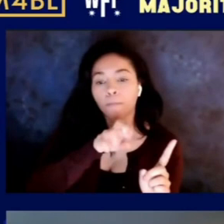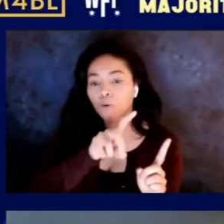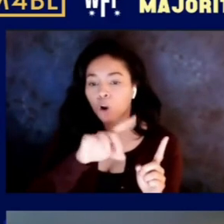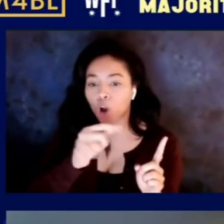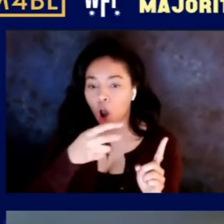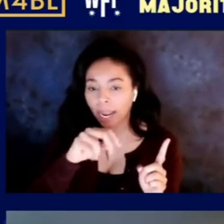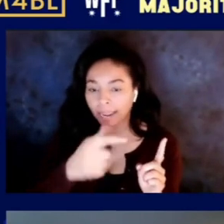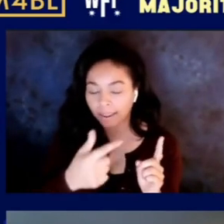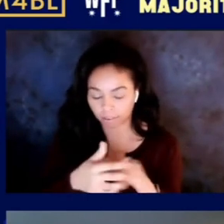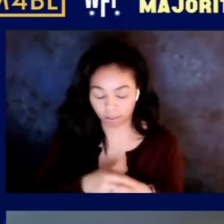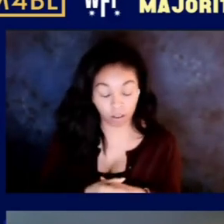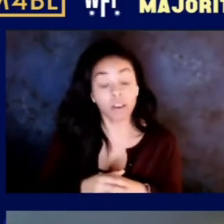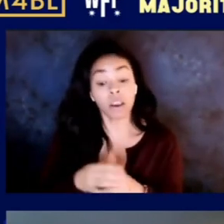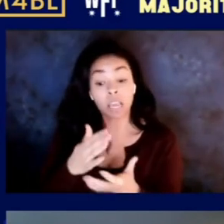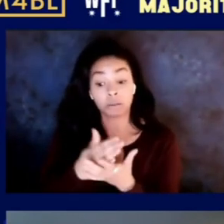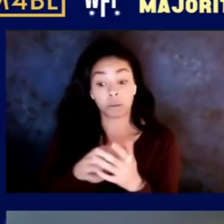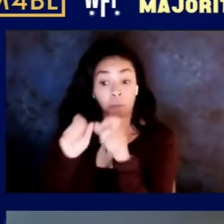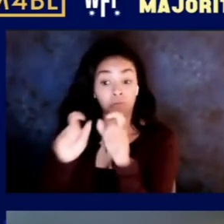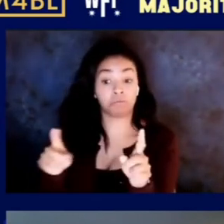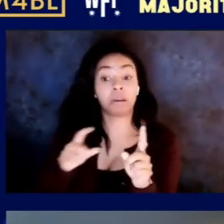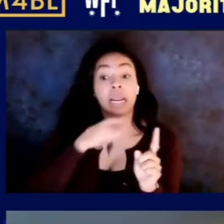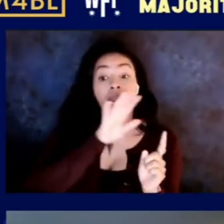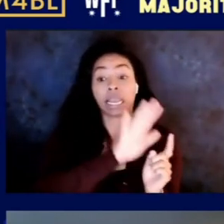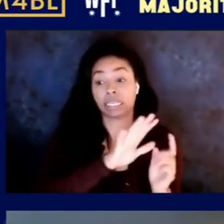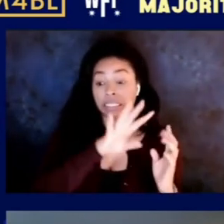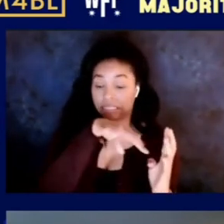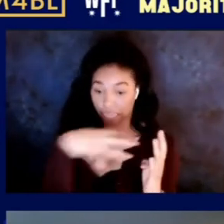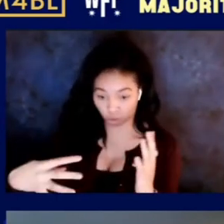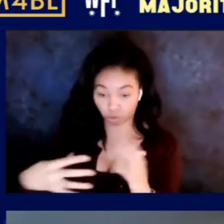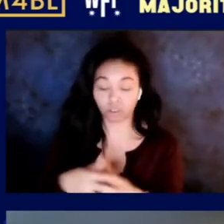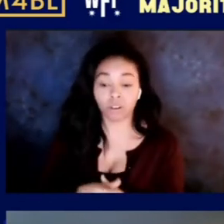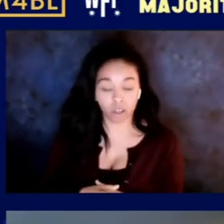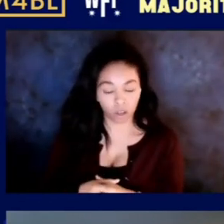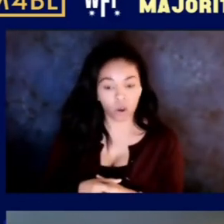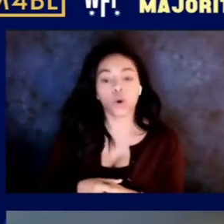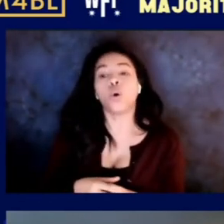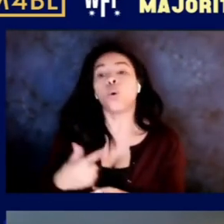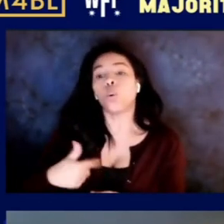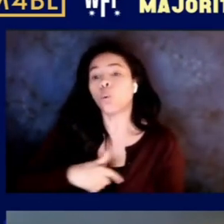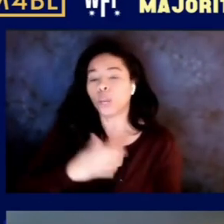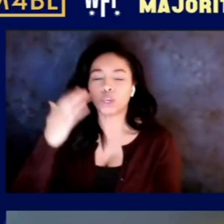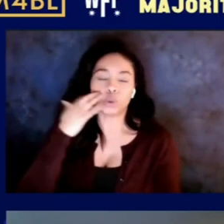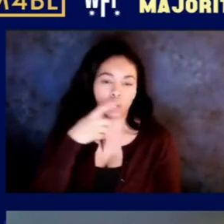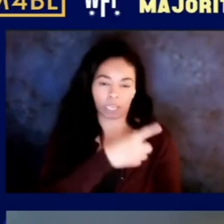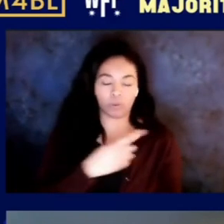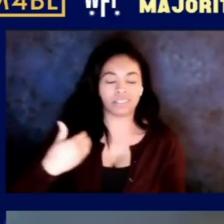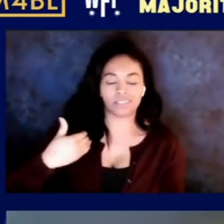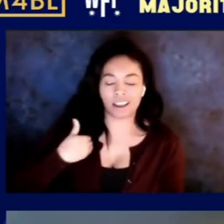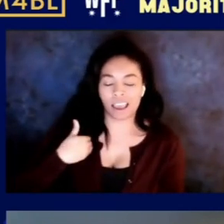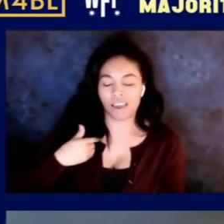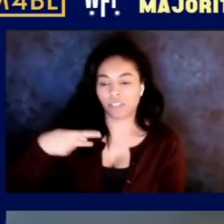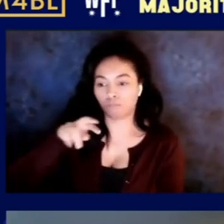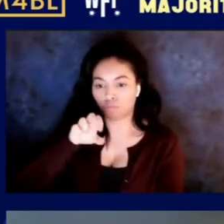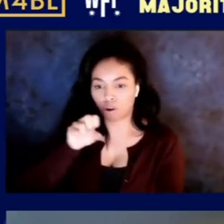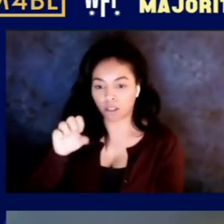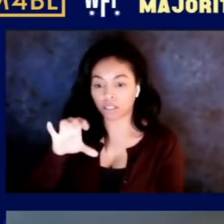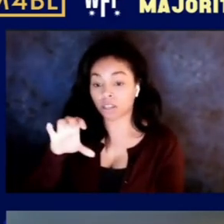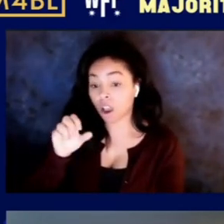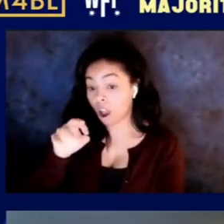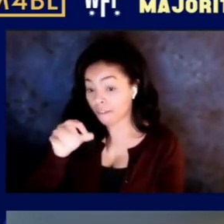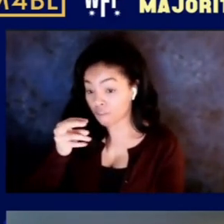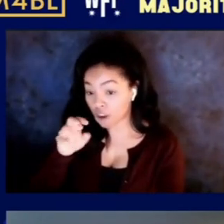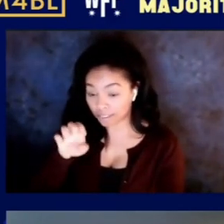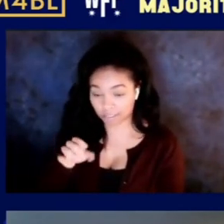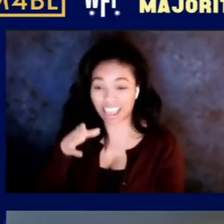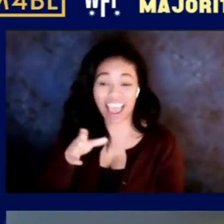his schedule for the day. And we knew that he was going to do that press conference at Jackson Memorial Hospital in Miami with an